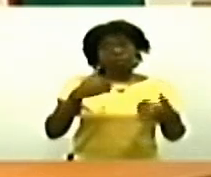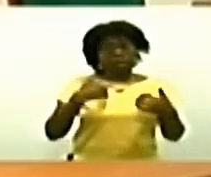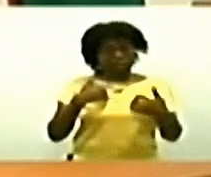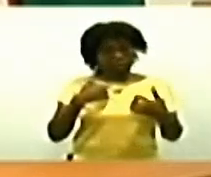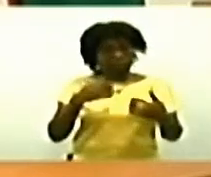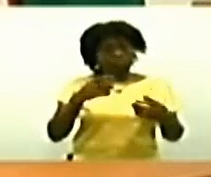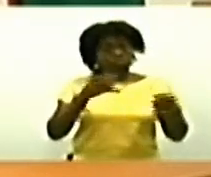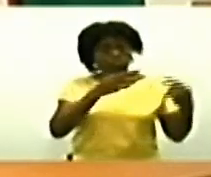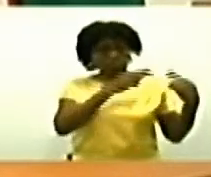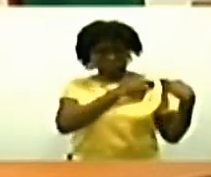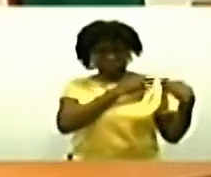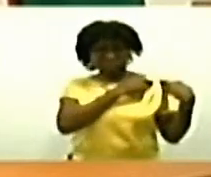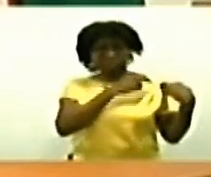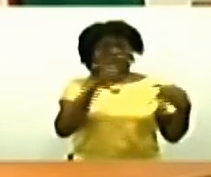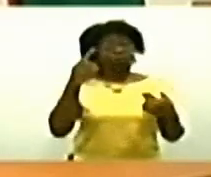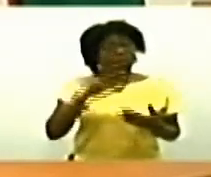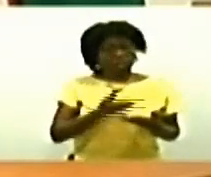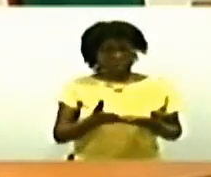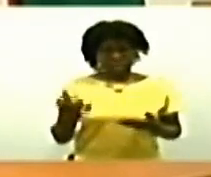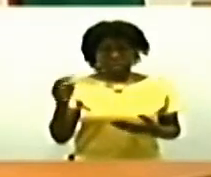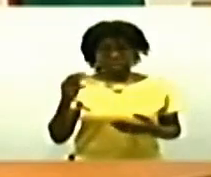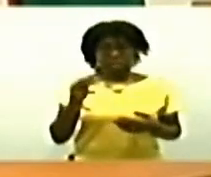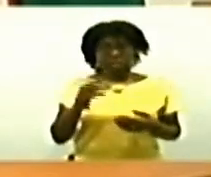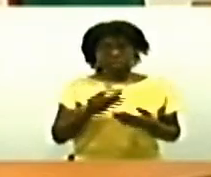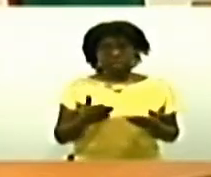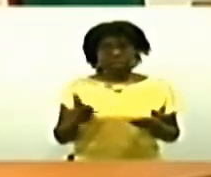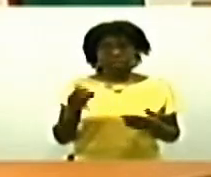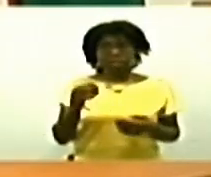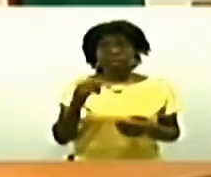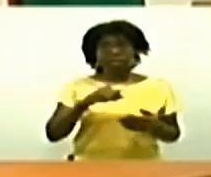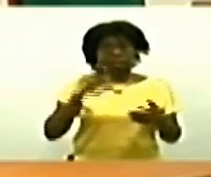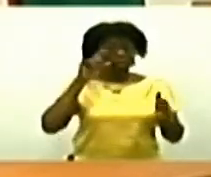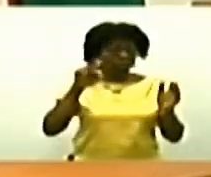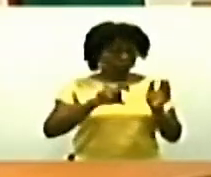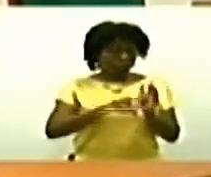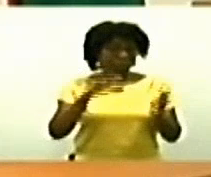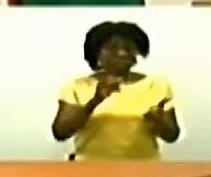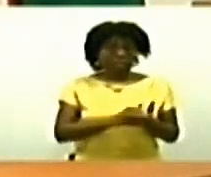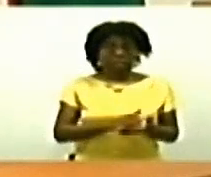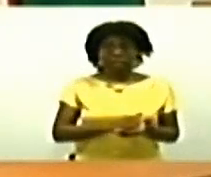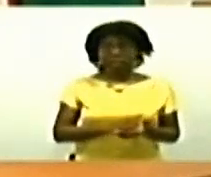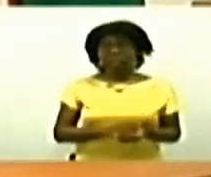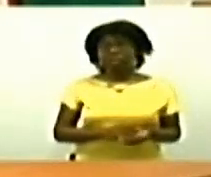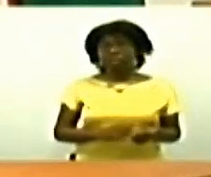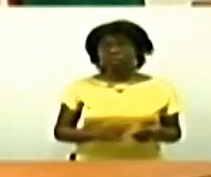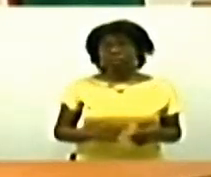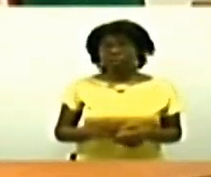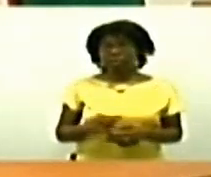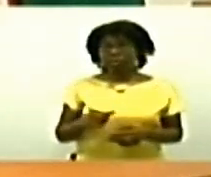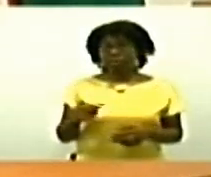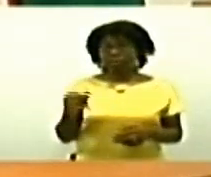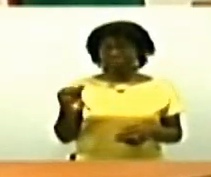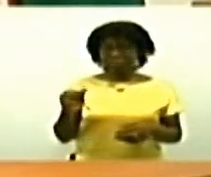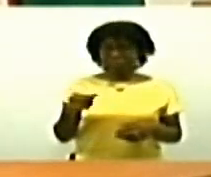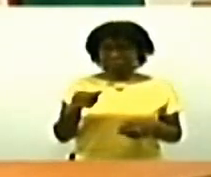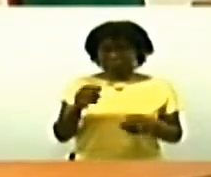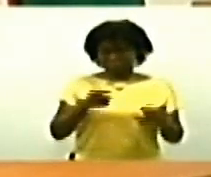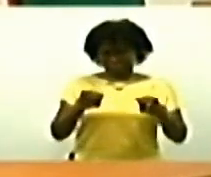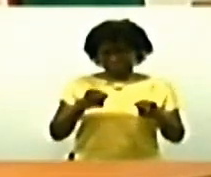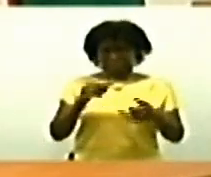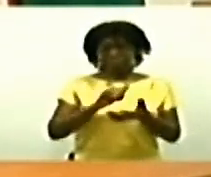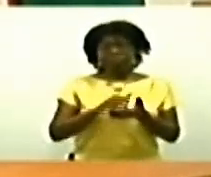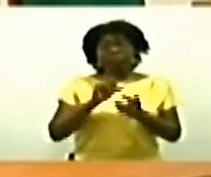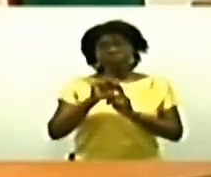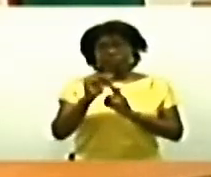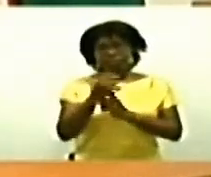administrative responsibility for these things, that note be made of that and the necessary measures taken to control the